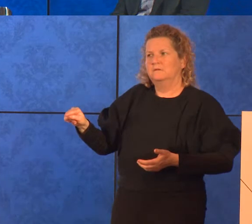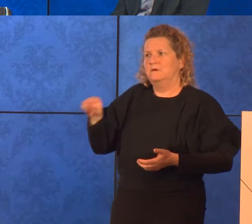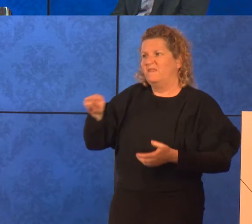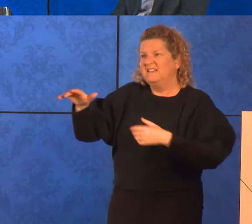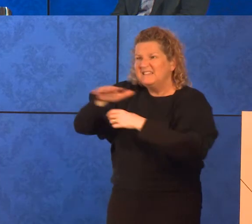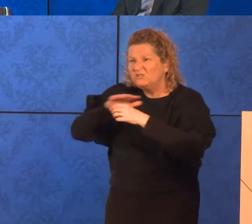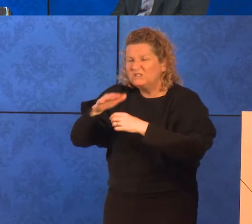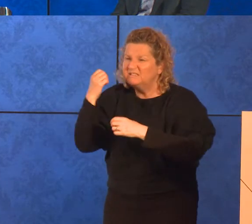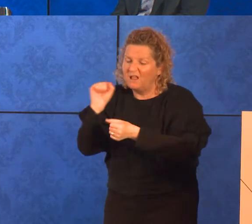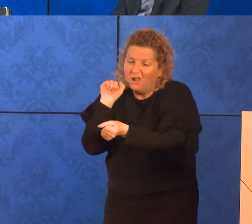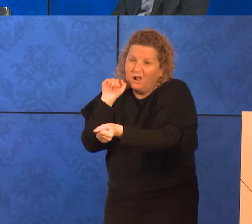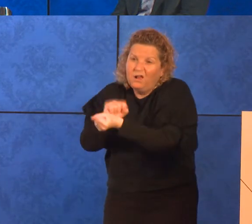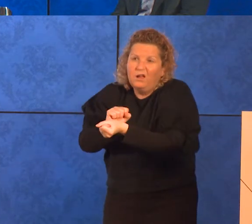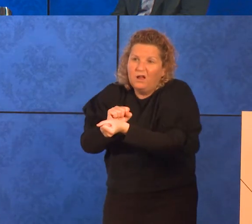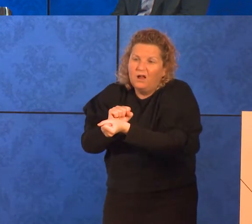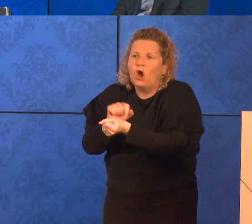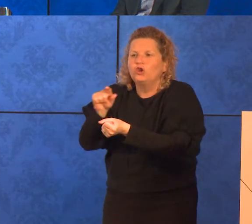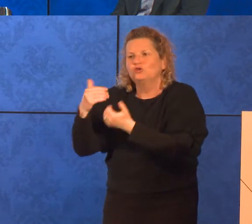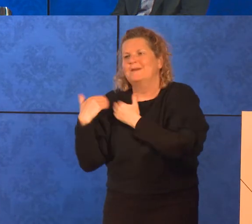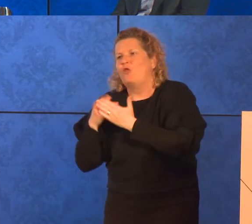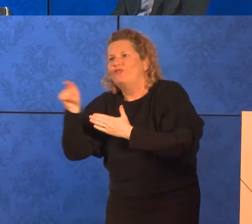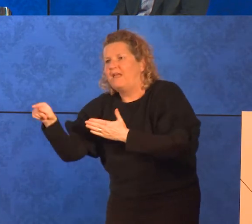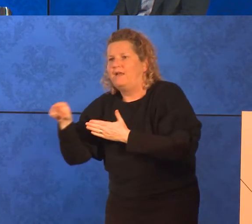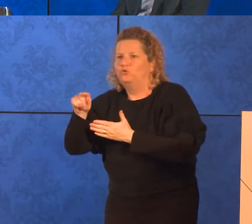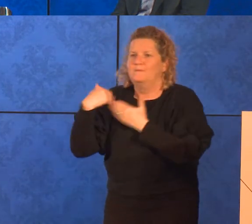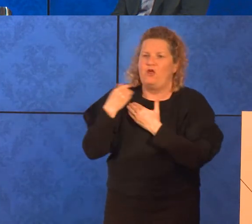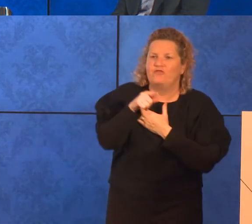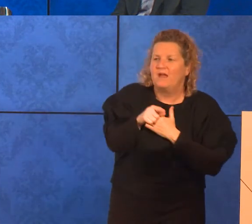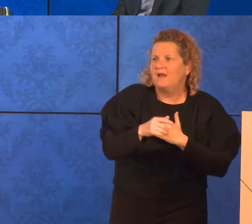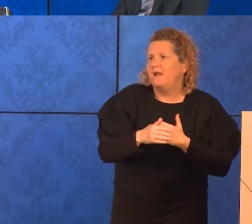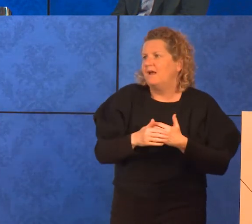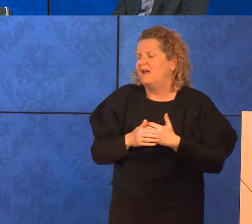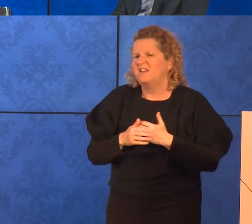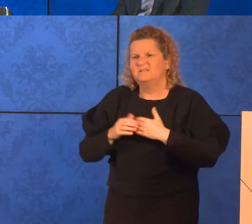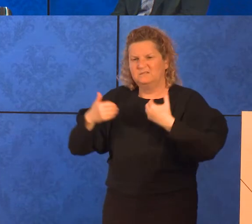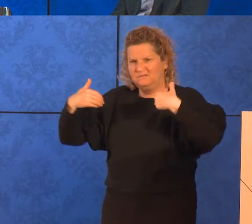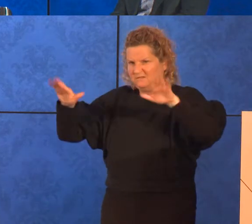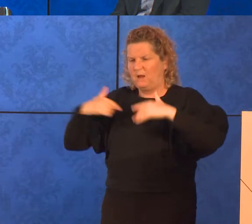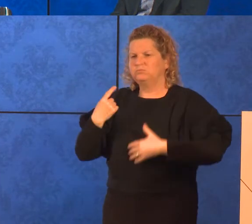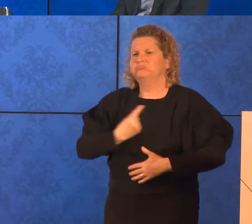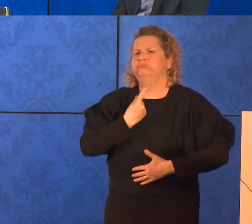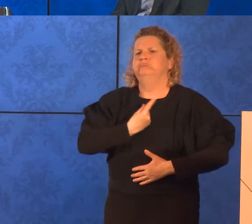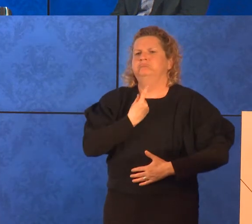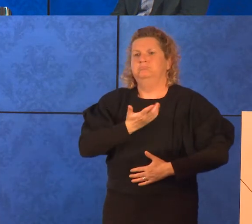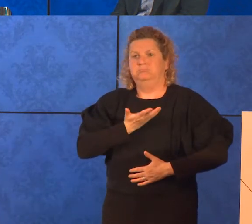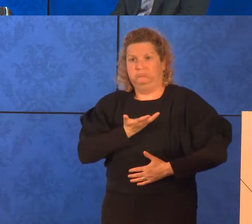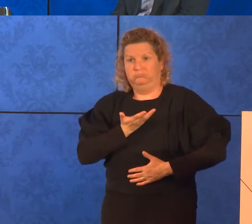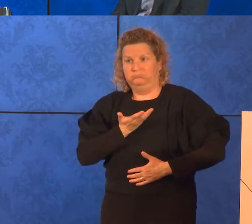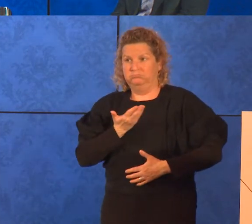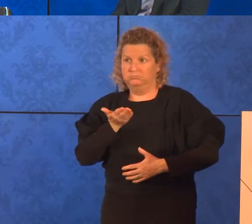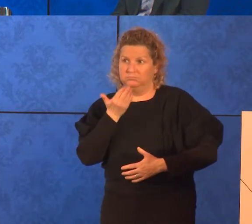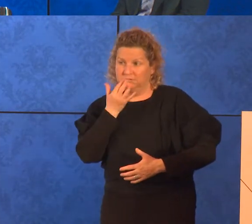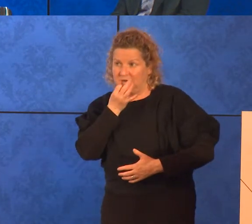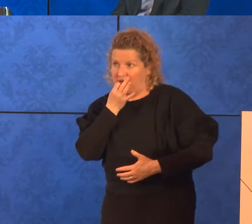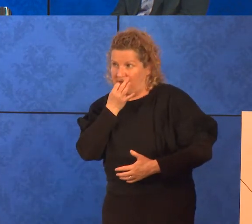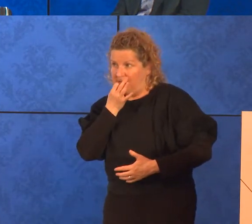industry, that we're still stuck in this dependency of trying to live our life the way we want. So can you guys